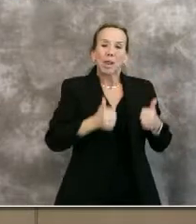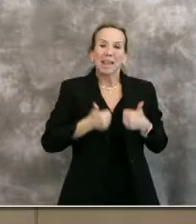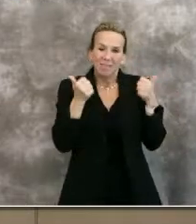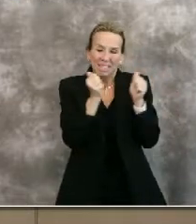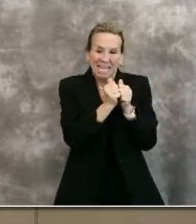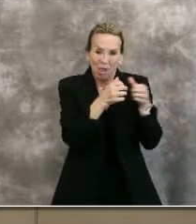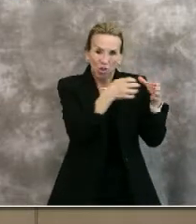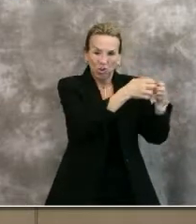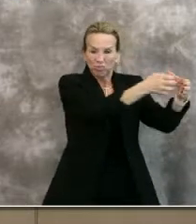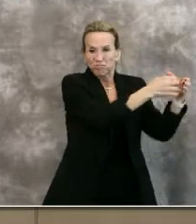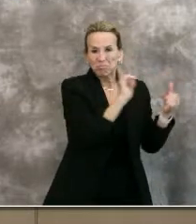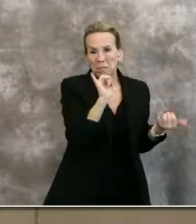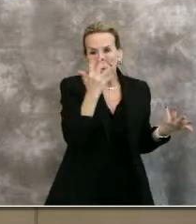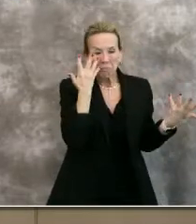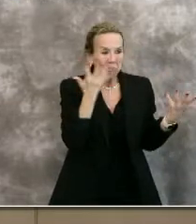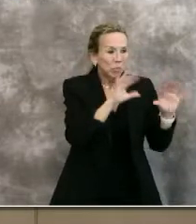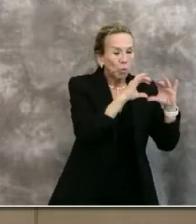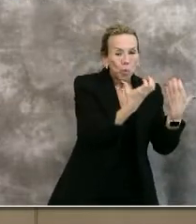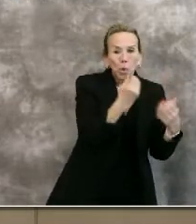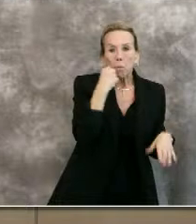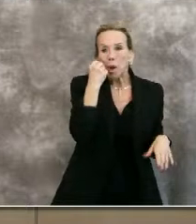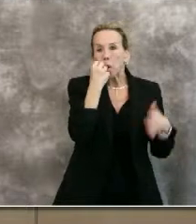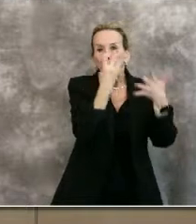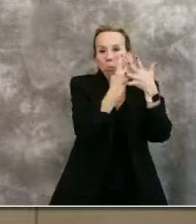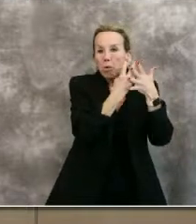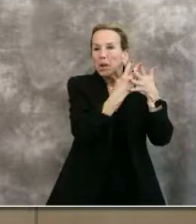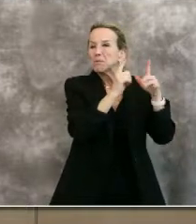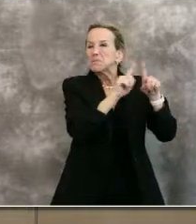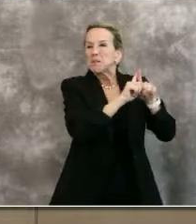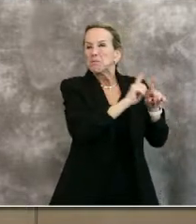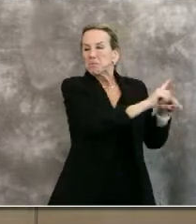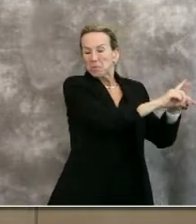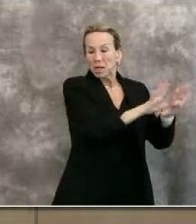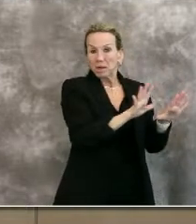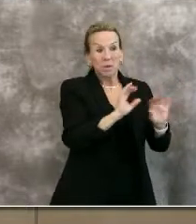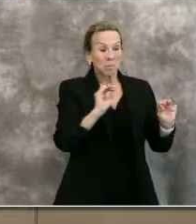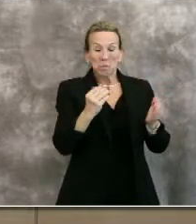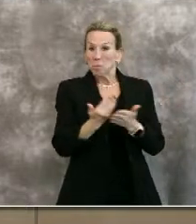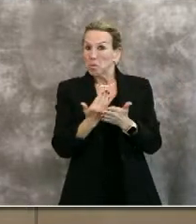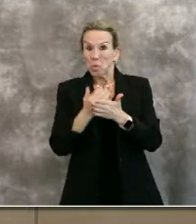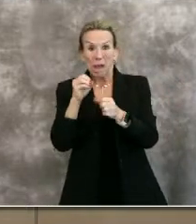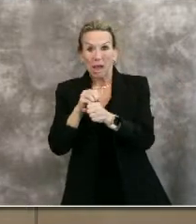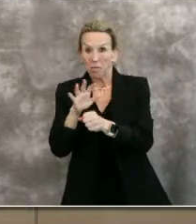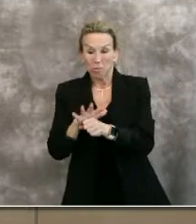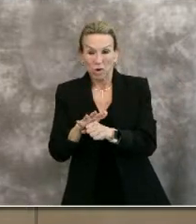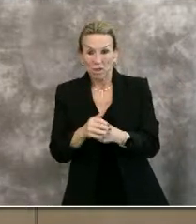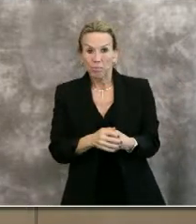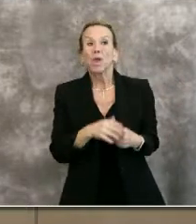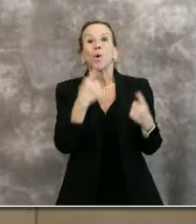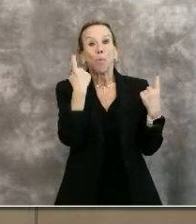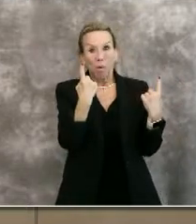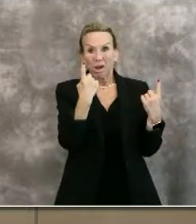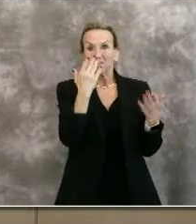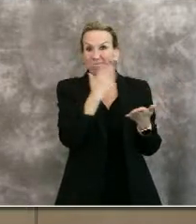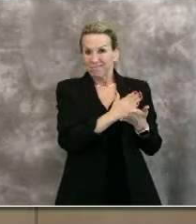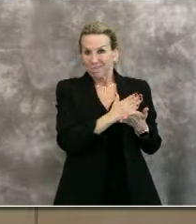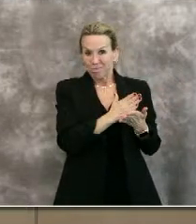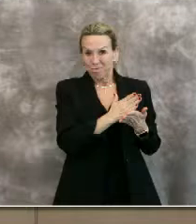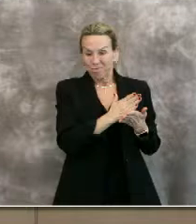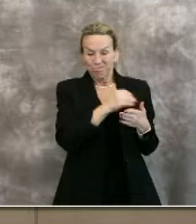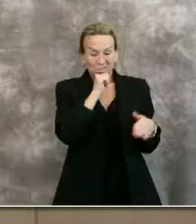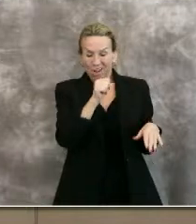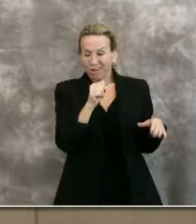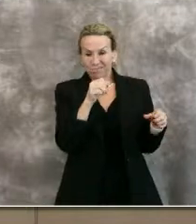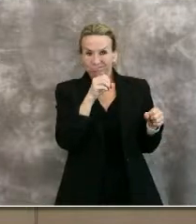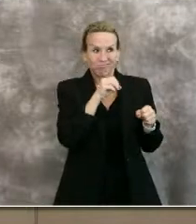no new outbreaks reported since yesterday. 1 outbreak became inactive since yesterday,